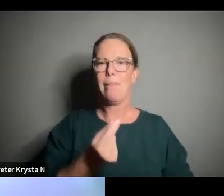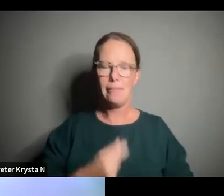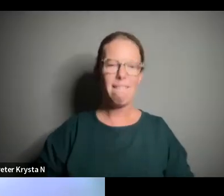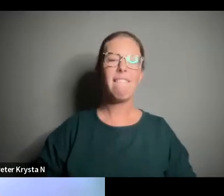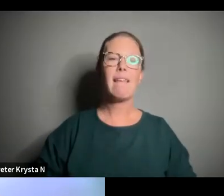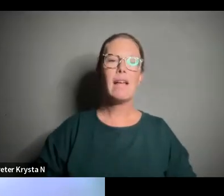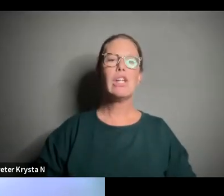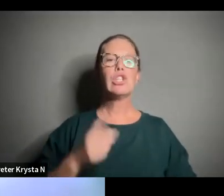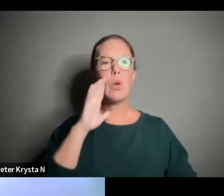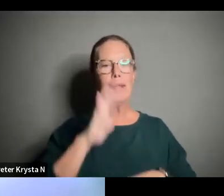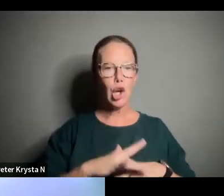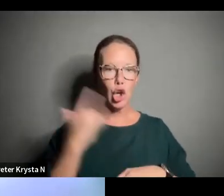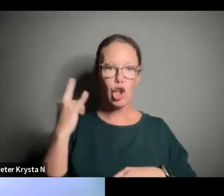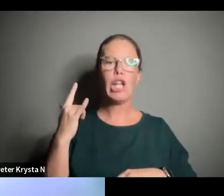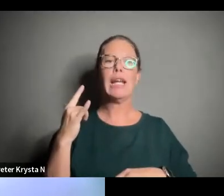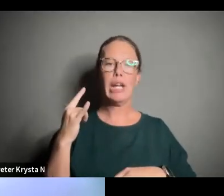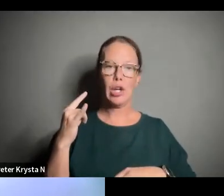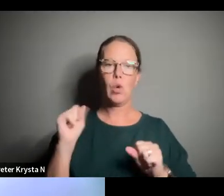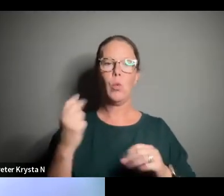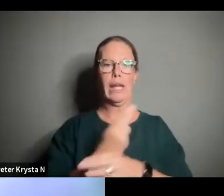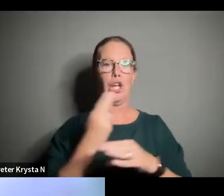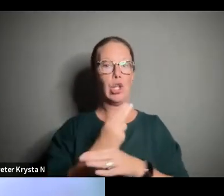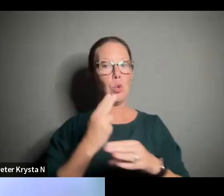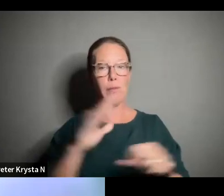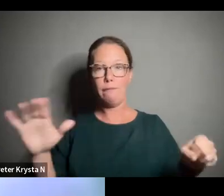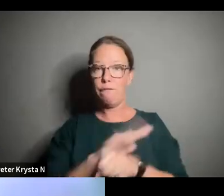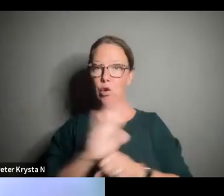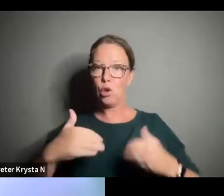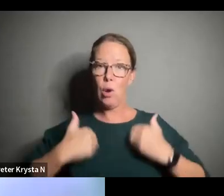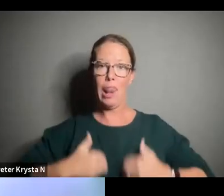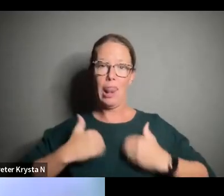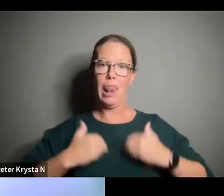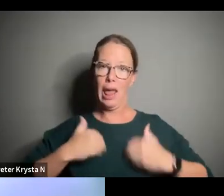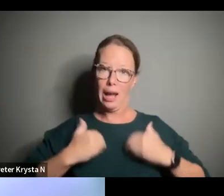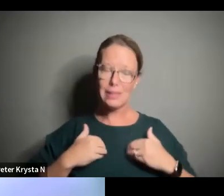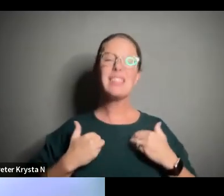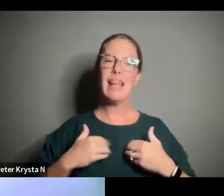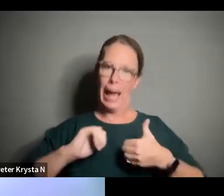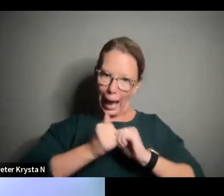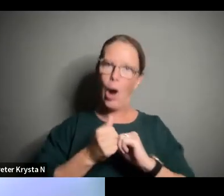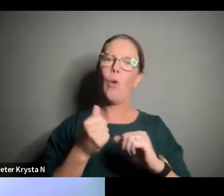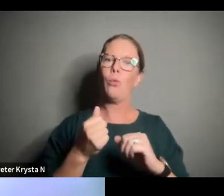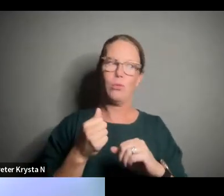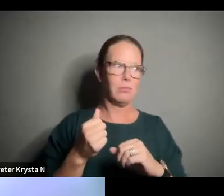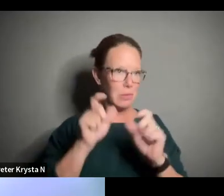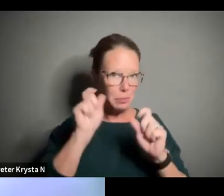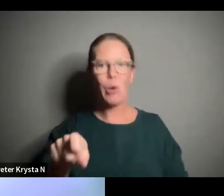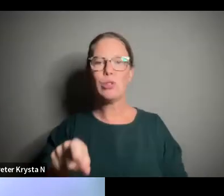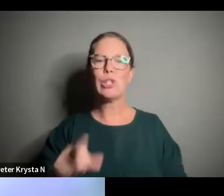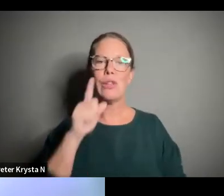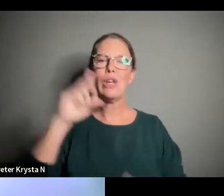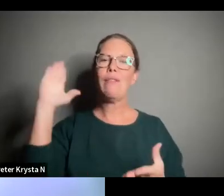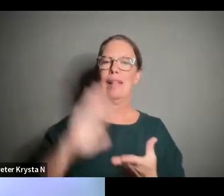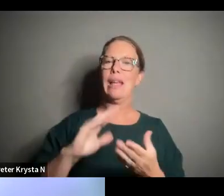the earlier we can start using all your lungs the way that they were meant to be used, then you have less problems with that